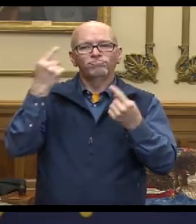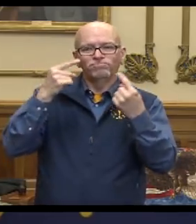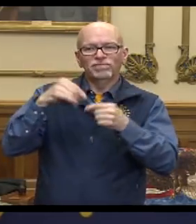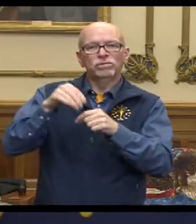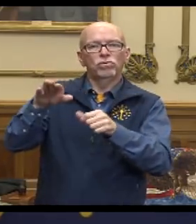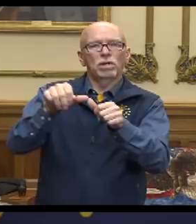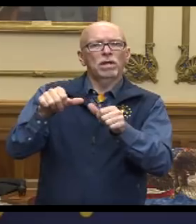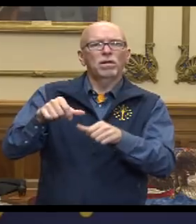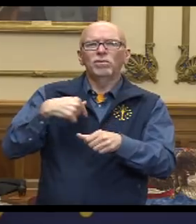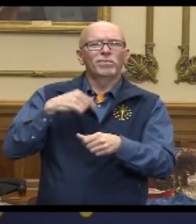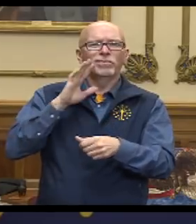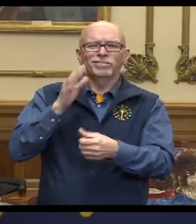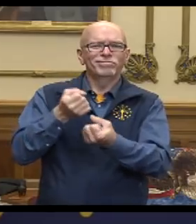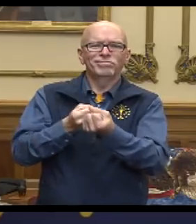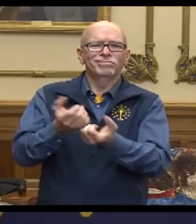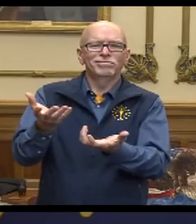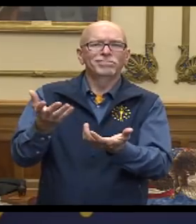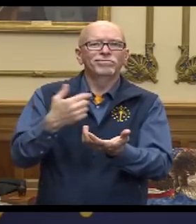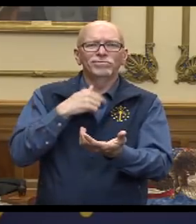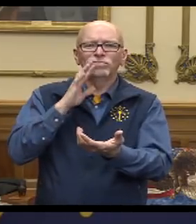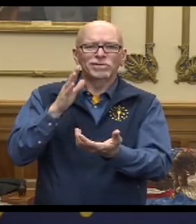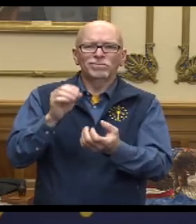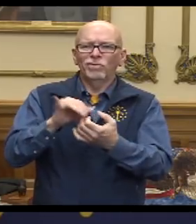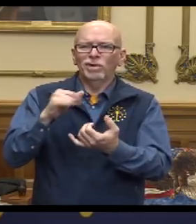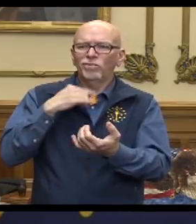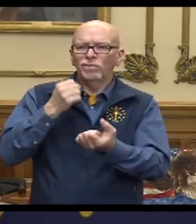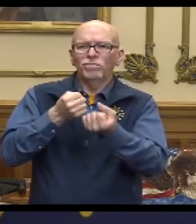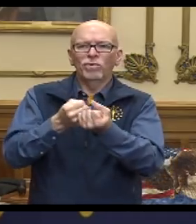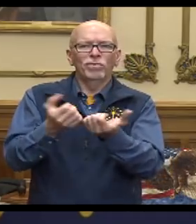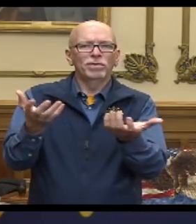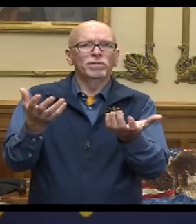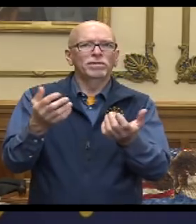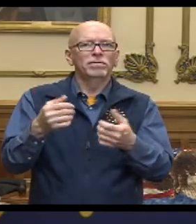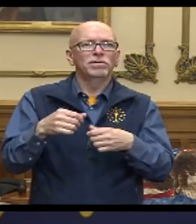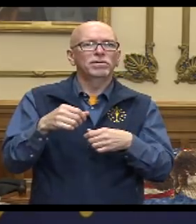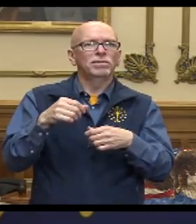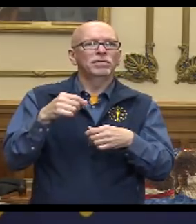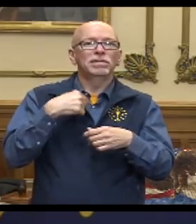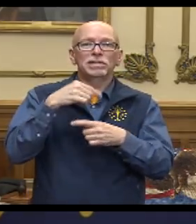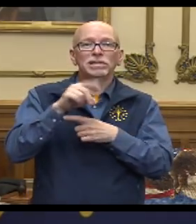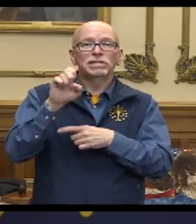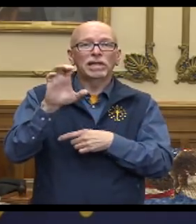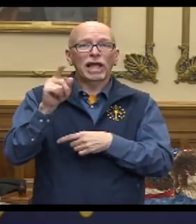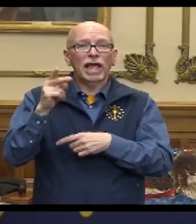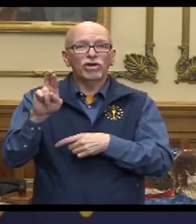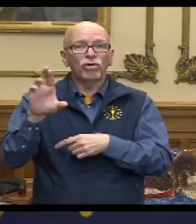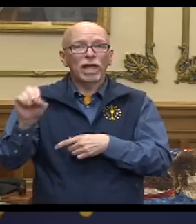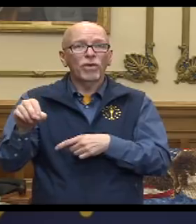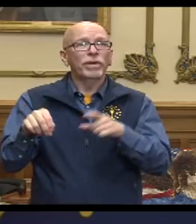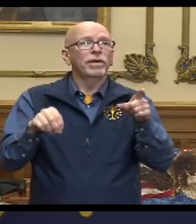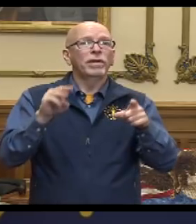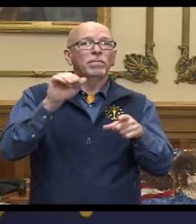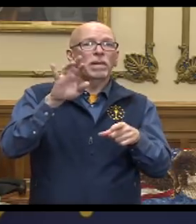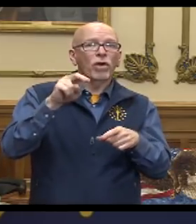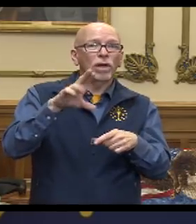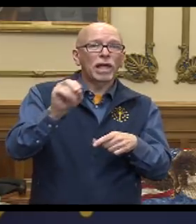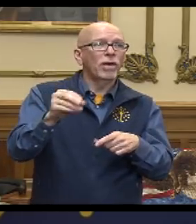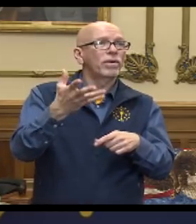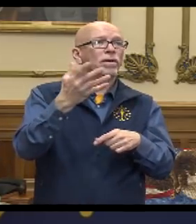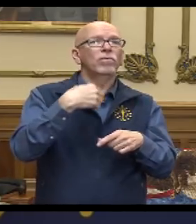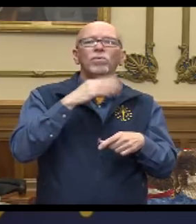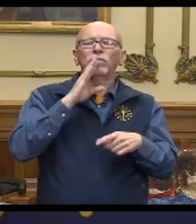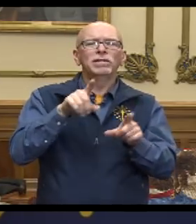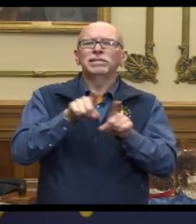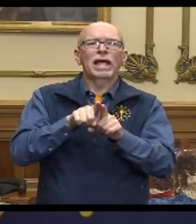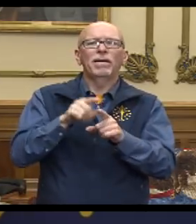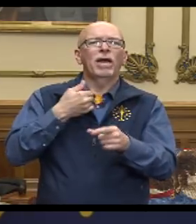account, we'll in all likelihood support. I've said that in Decatur County, I've said that in Marion County, and we'll continue to take that